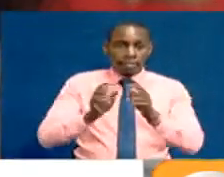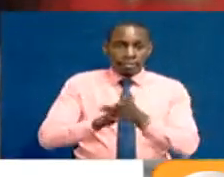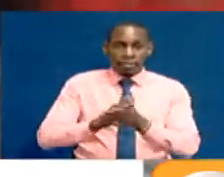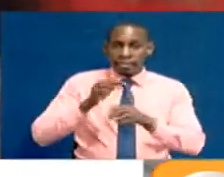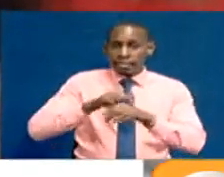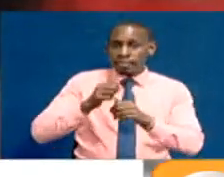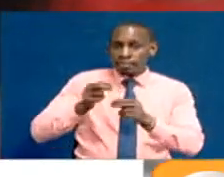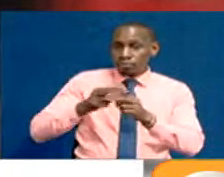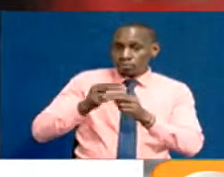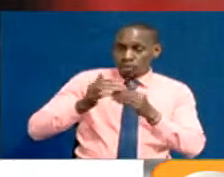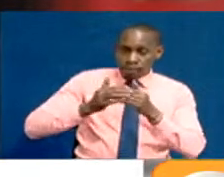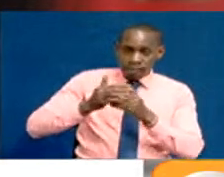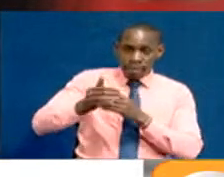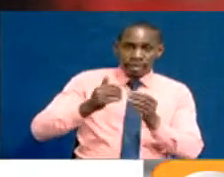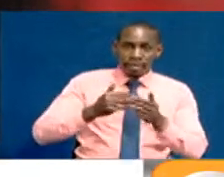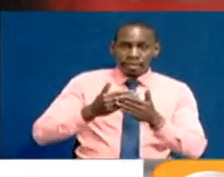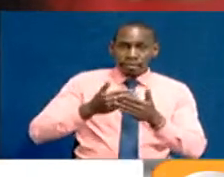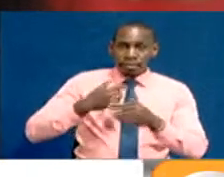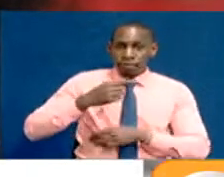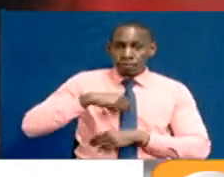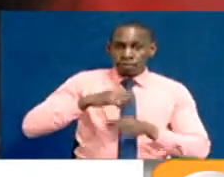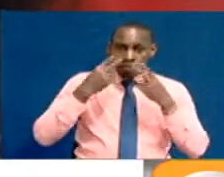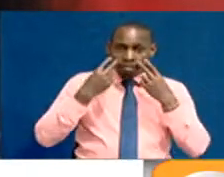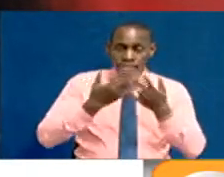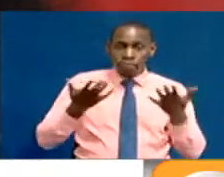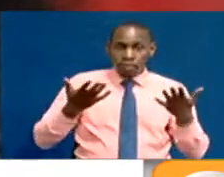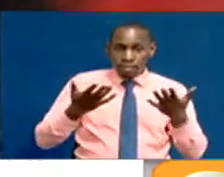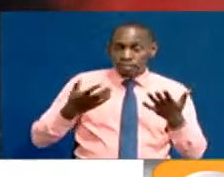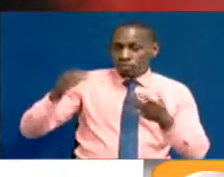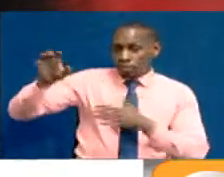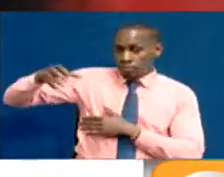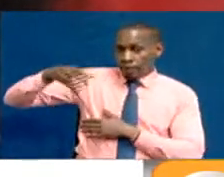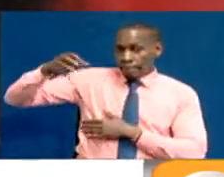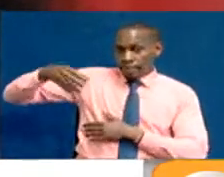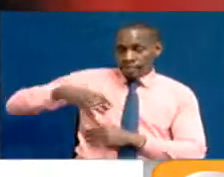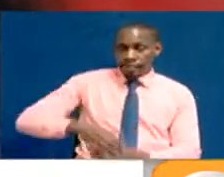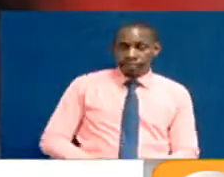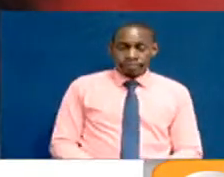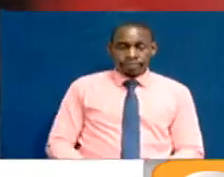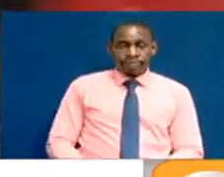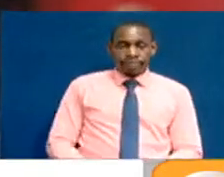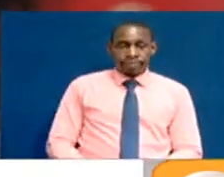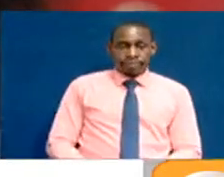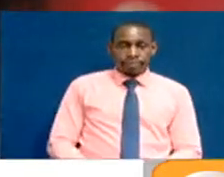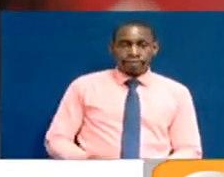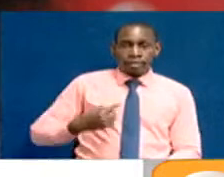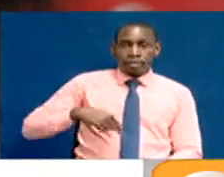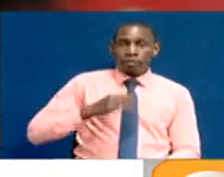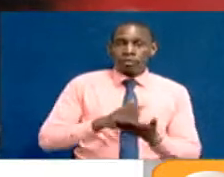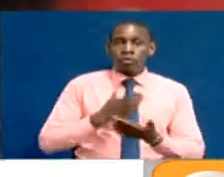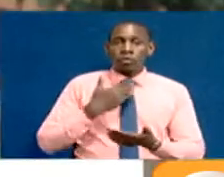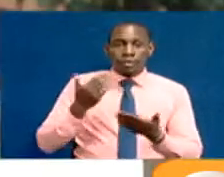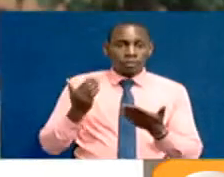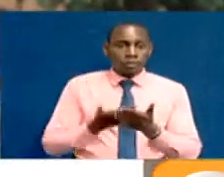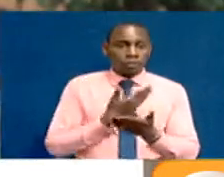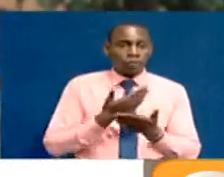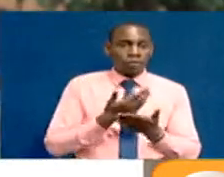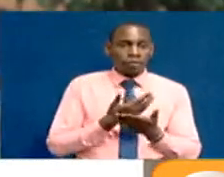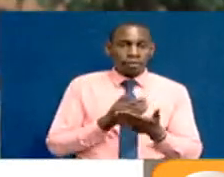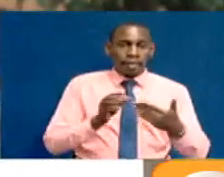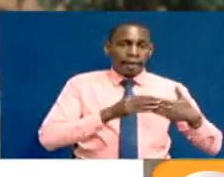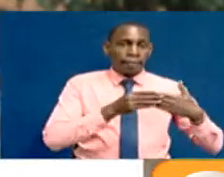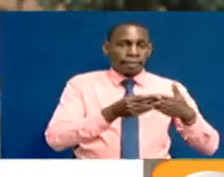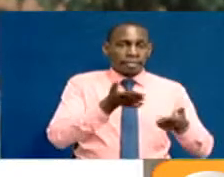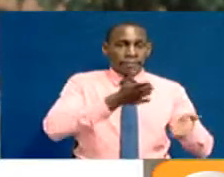a matter of time before we see the products on the shelves. We completely want to eradicate in